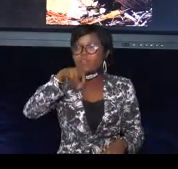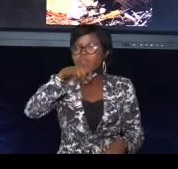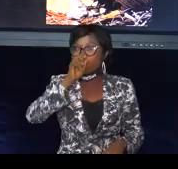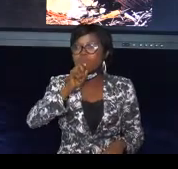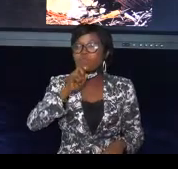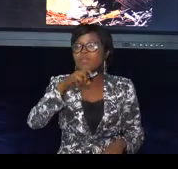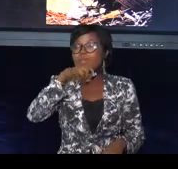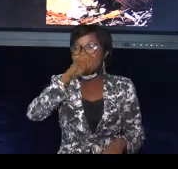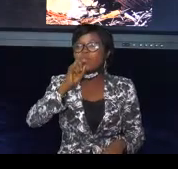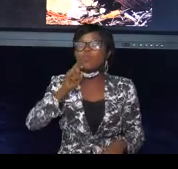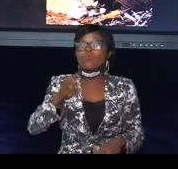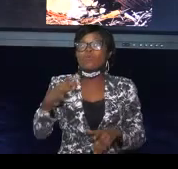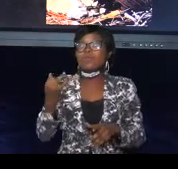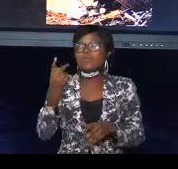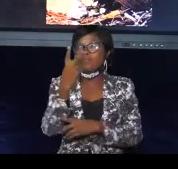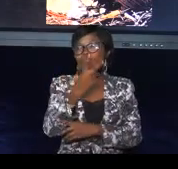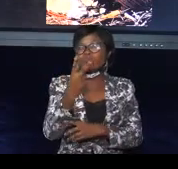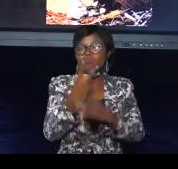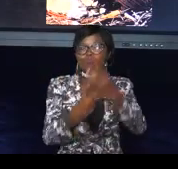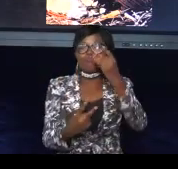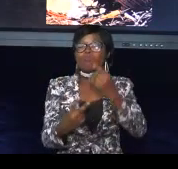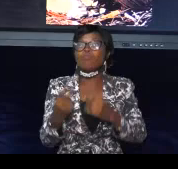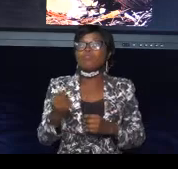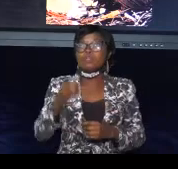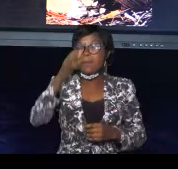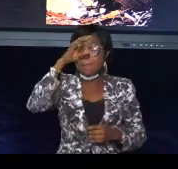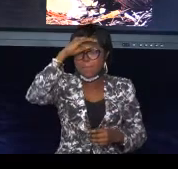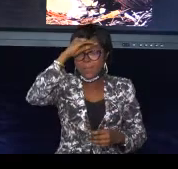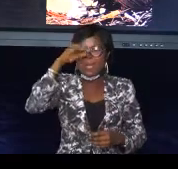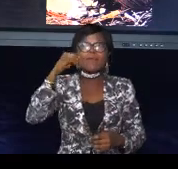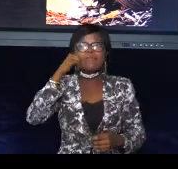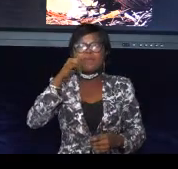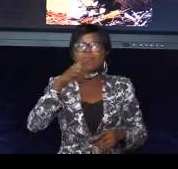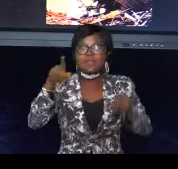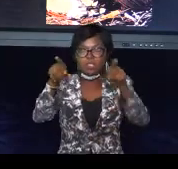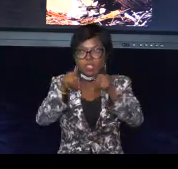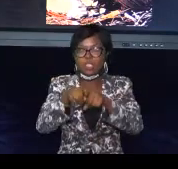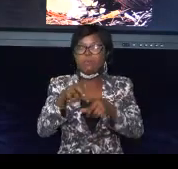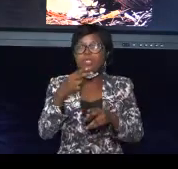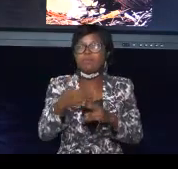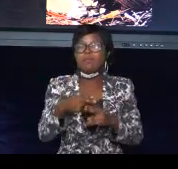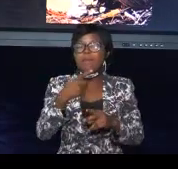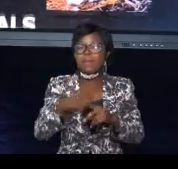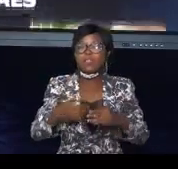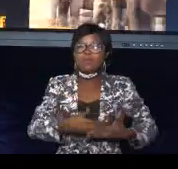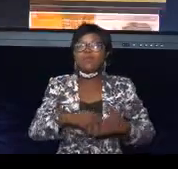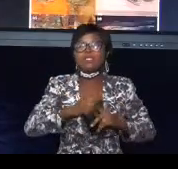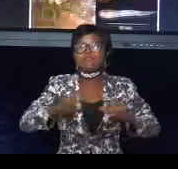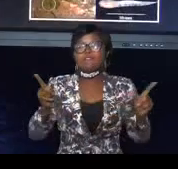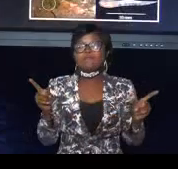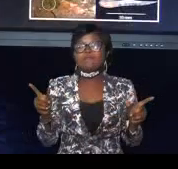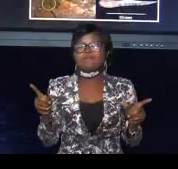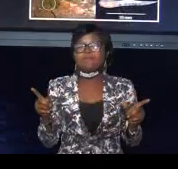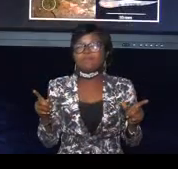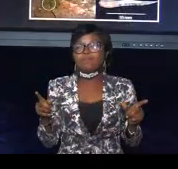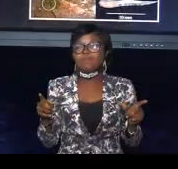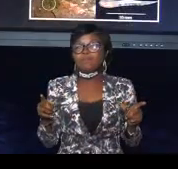the young one is called the eaglet. Yes, it's called the eaglet.